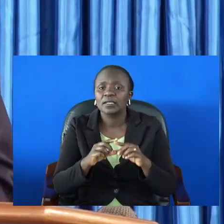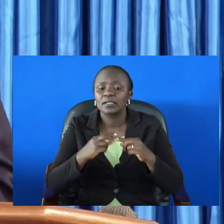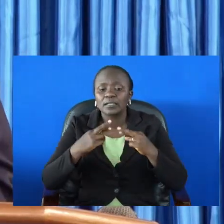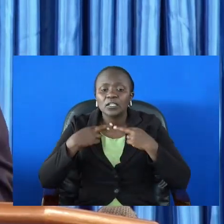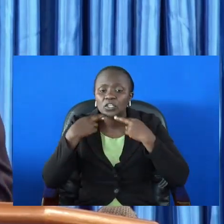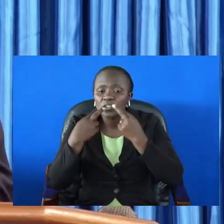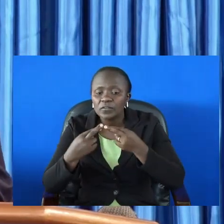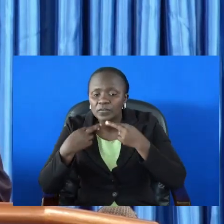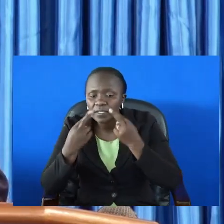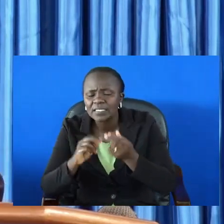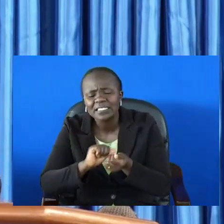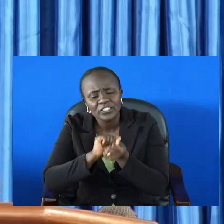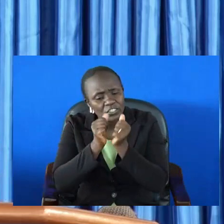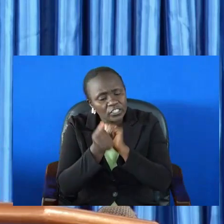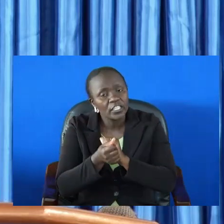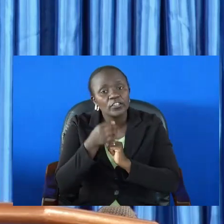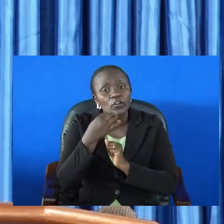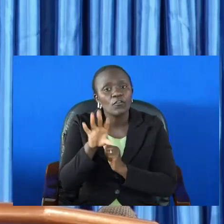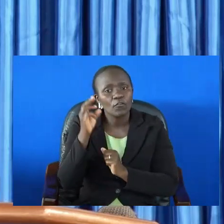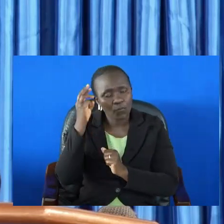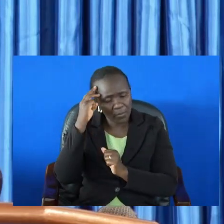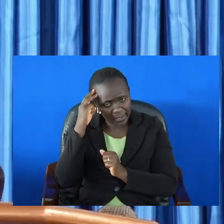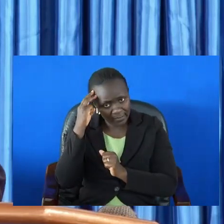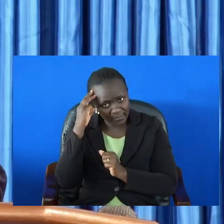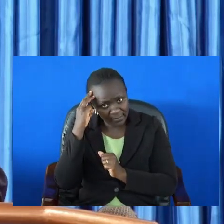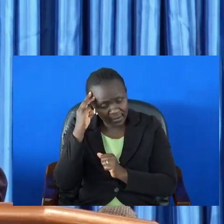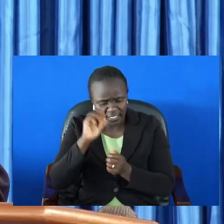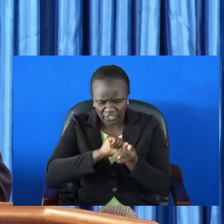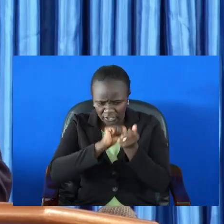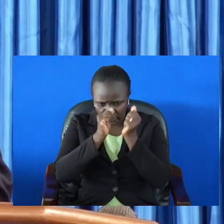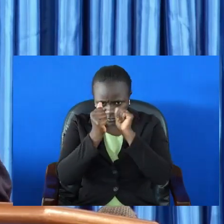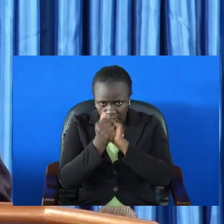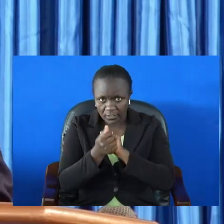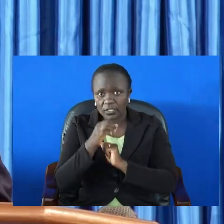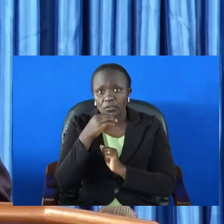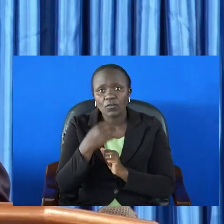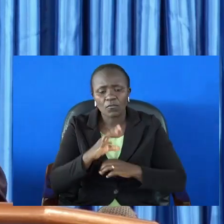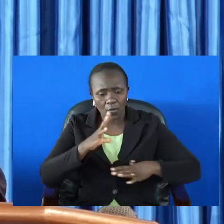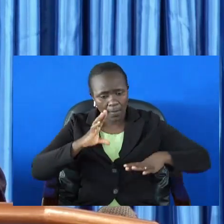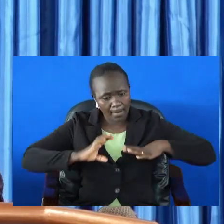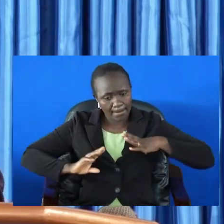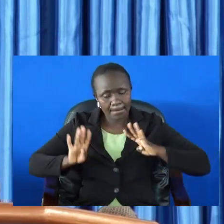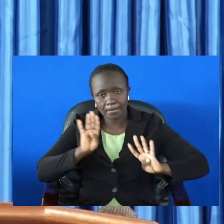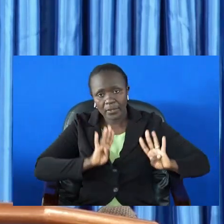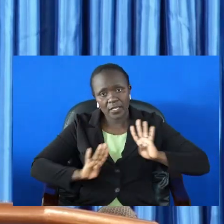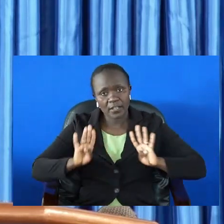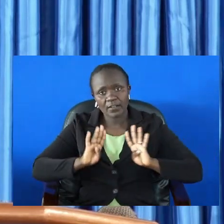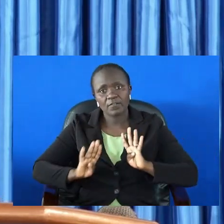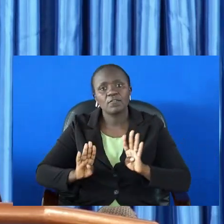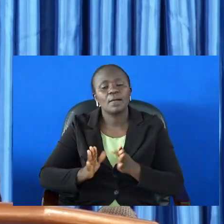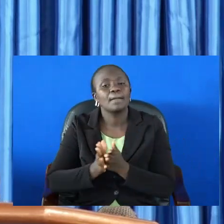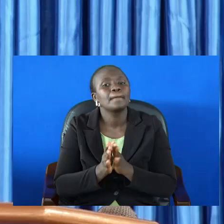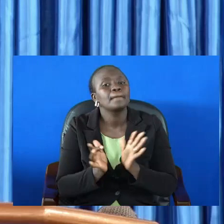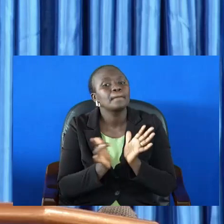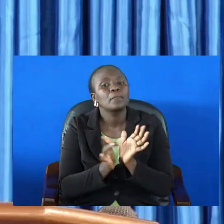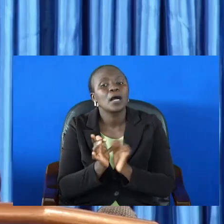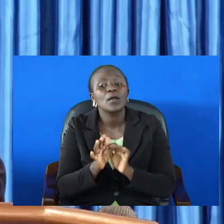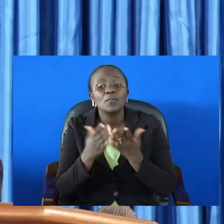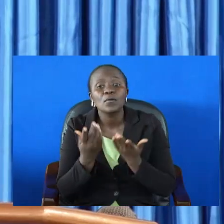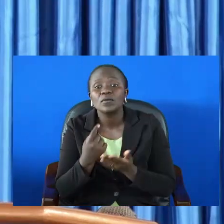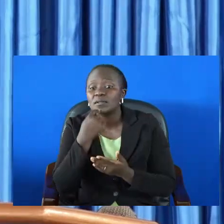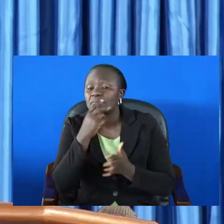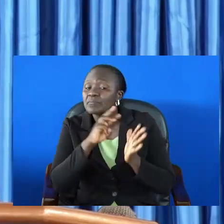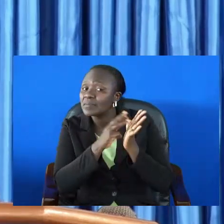means change of mind, resulting to the change of behavior. That is a Bible dictionary. It is telling us